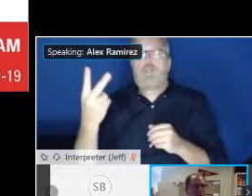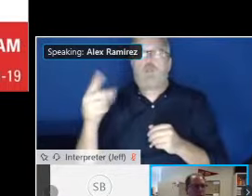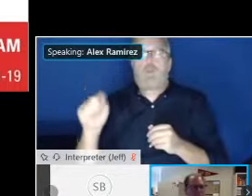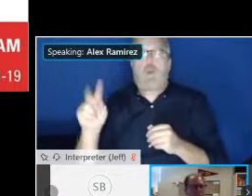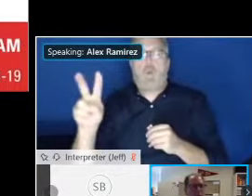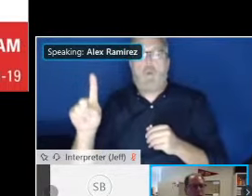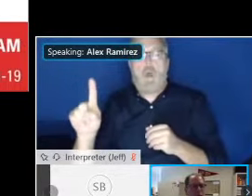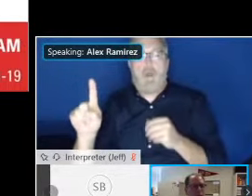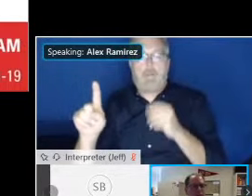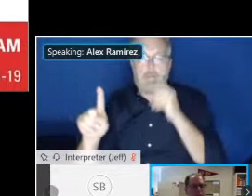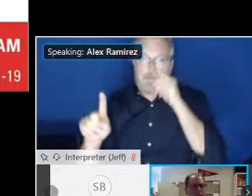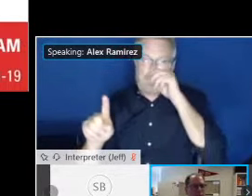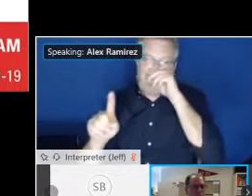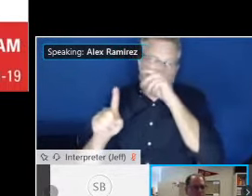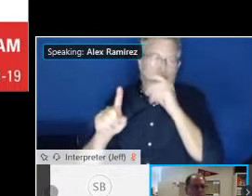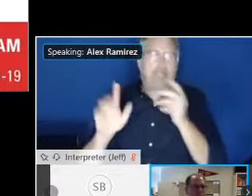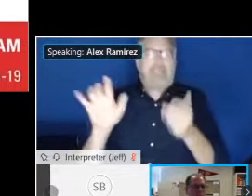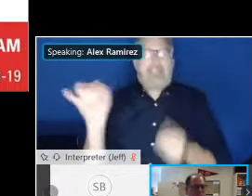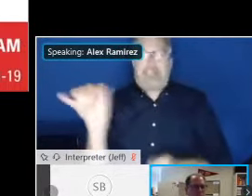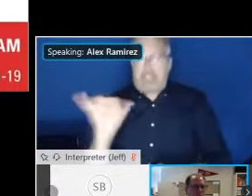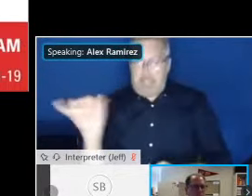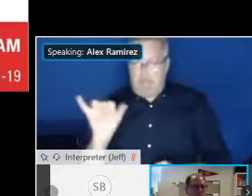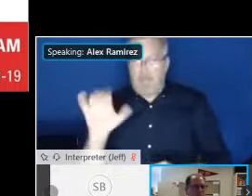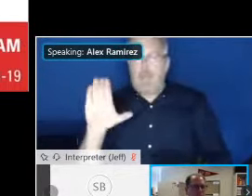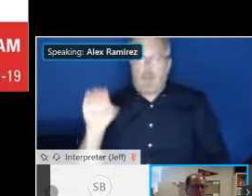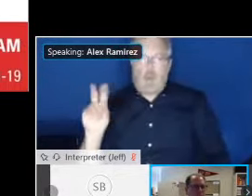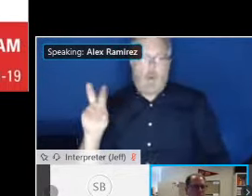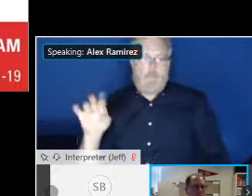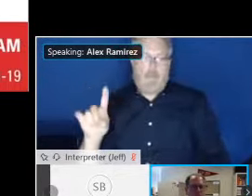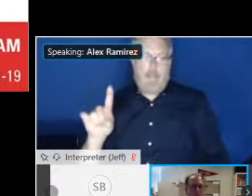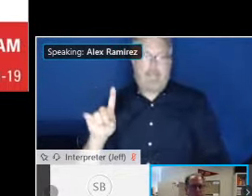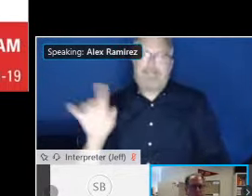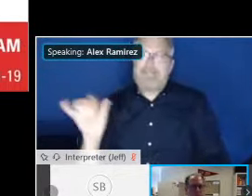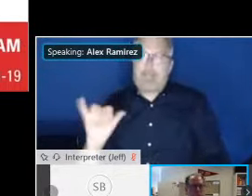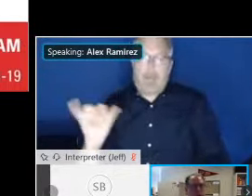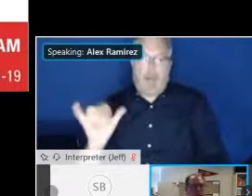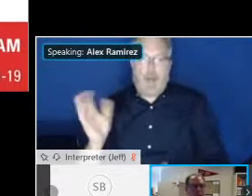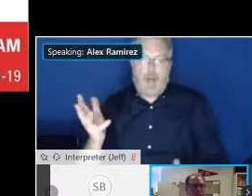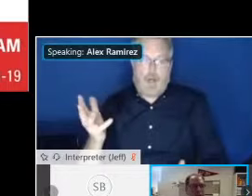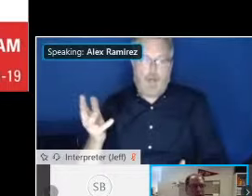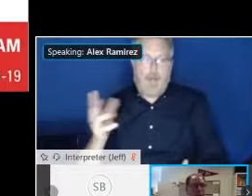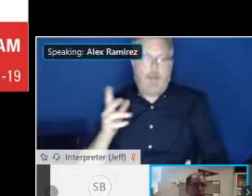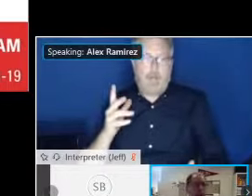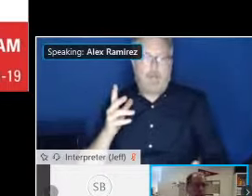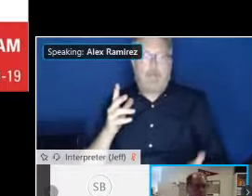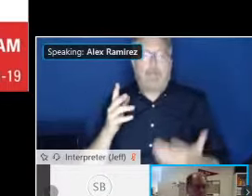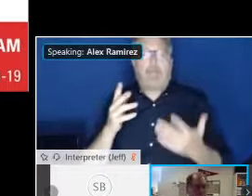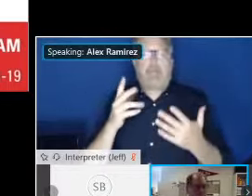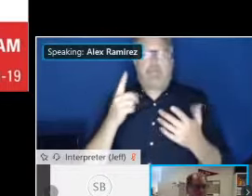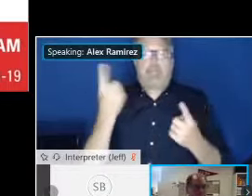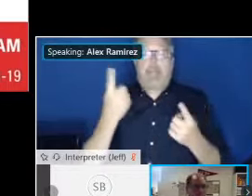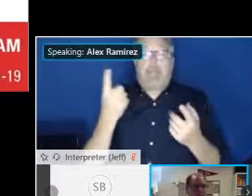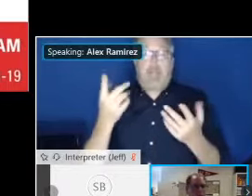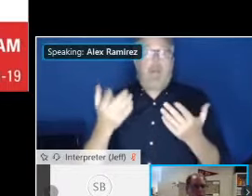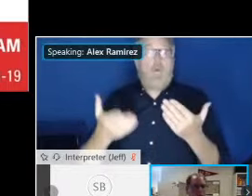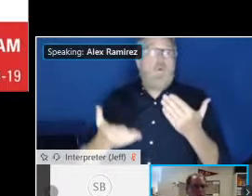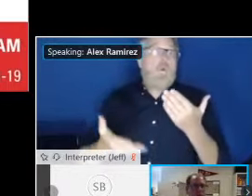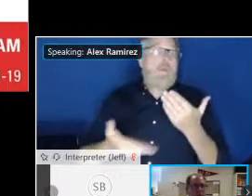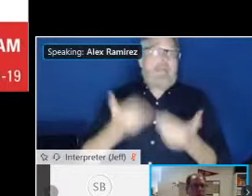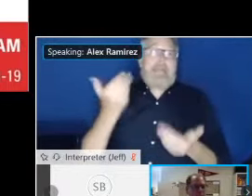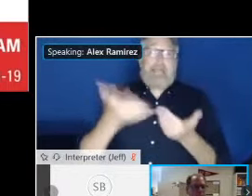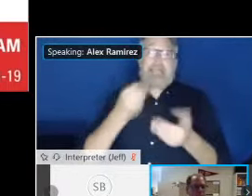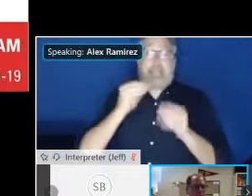very similar, slightly lower, but very similar to COVID. If you look at something that's highly